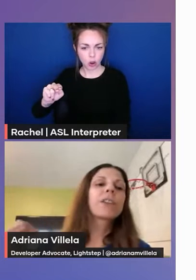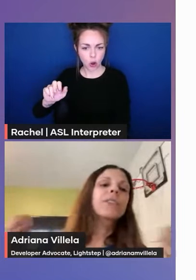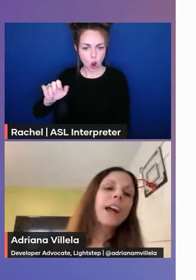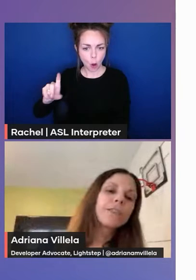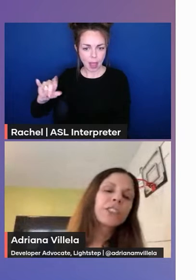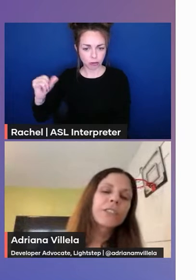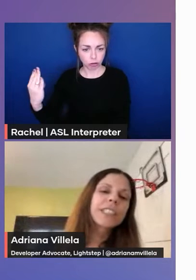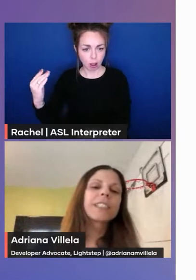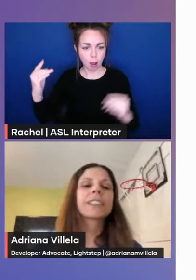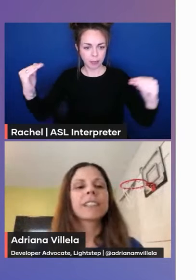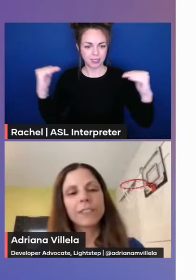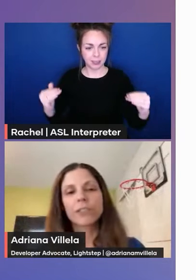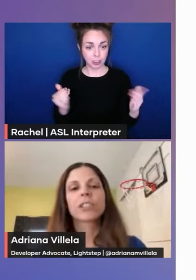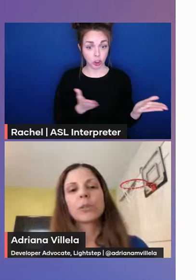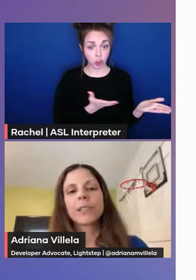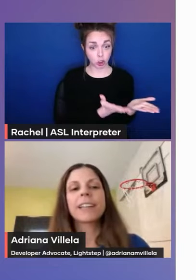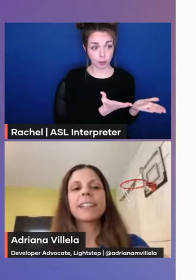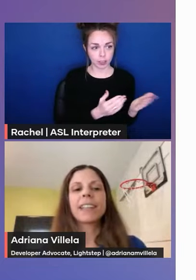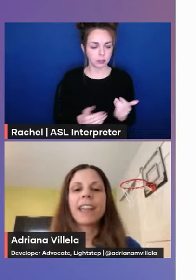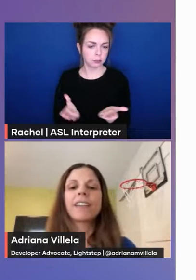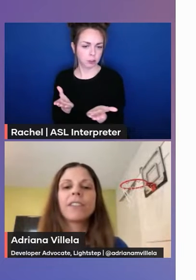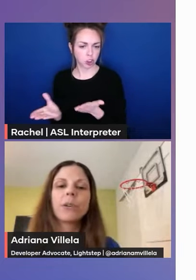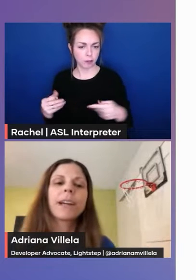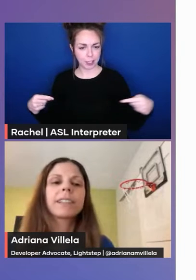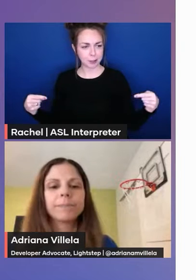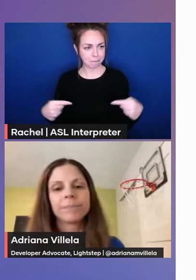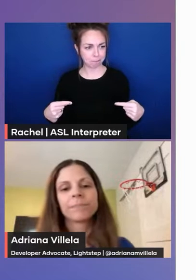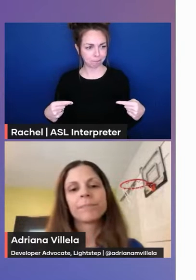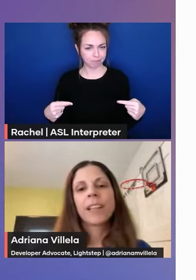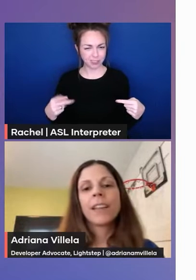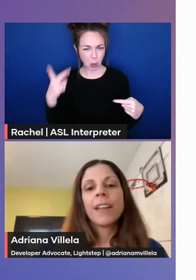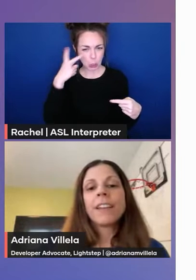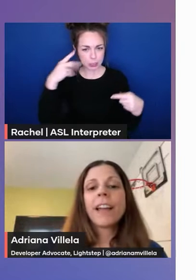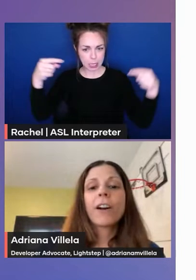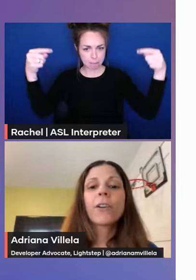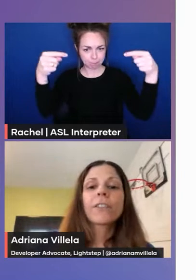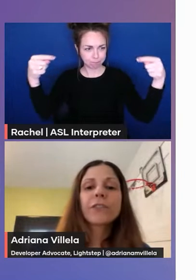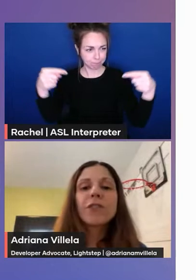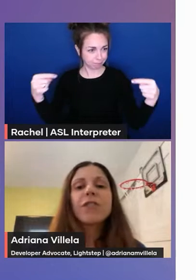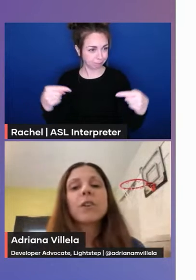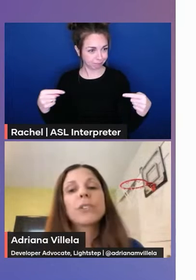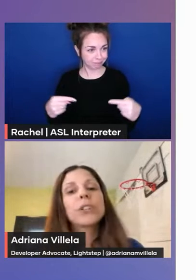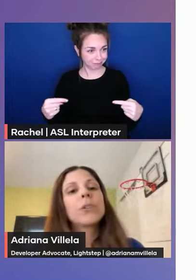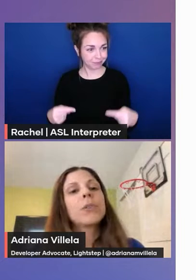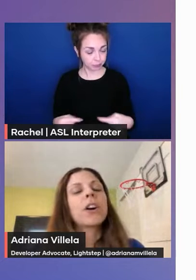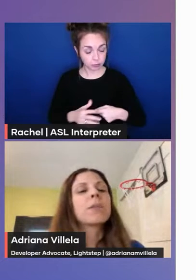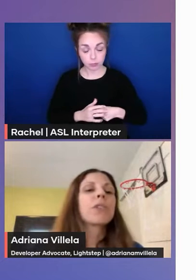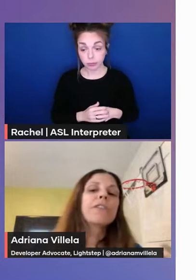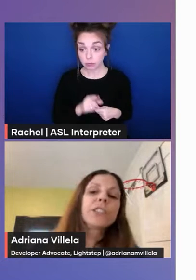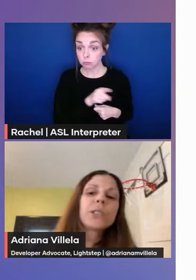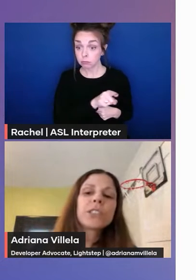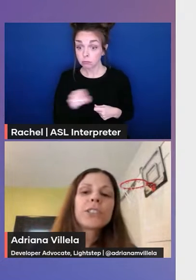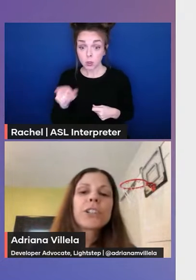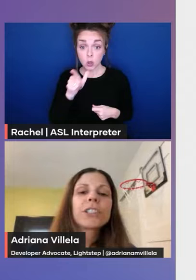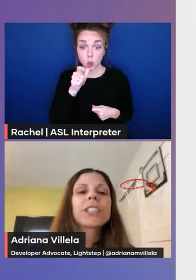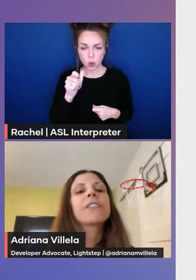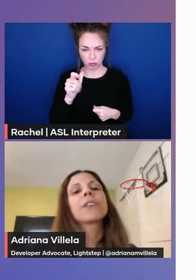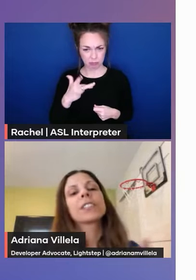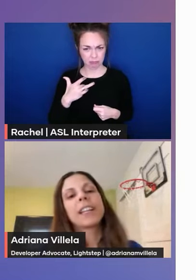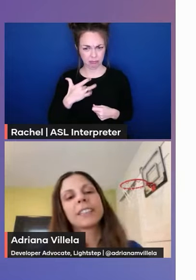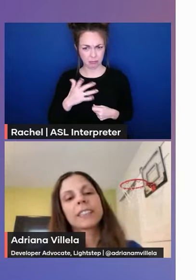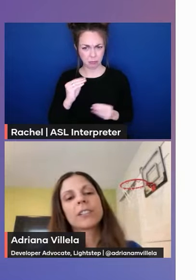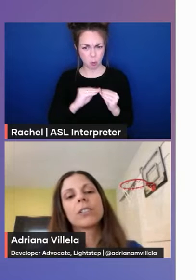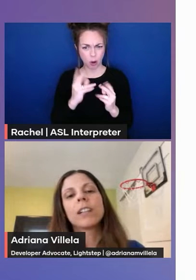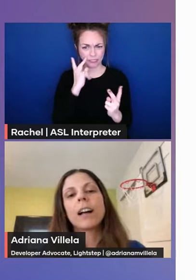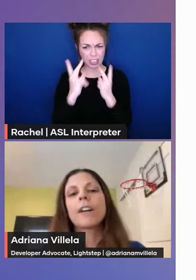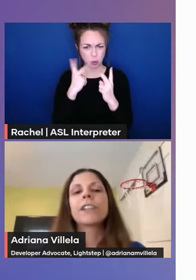jobs. And then we have services for Kubernetes and Nomad. Now, for those who are more visual learners,